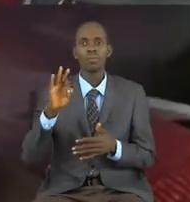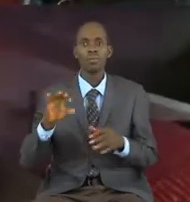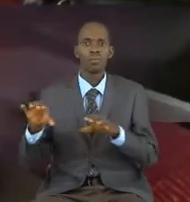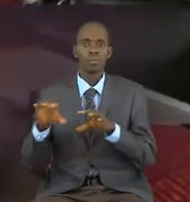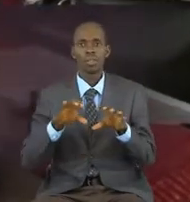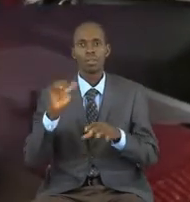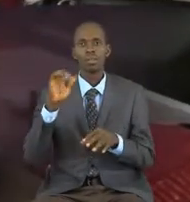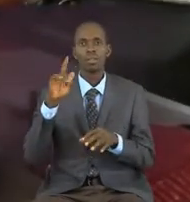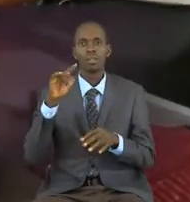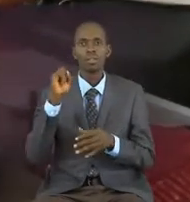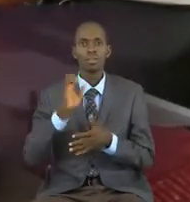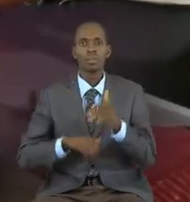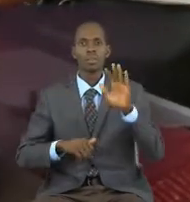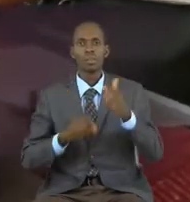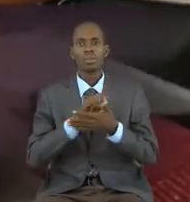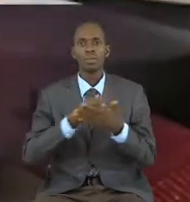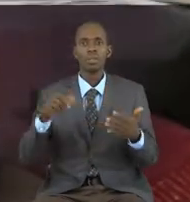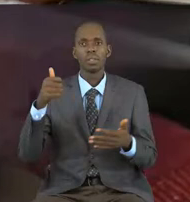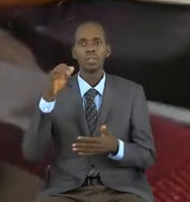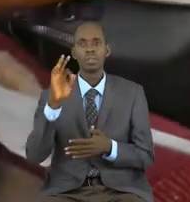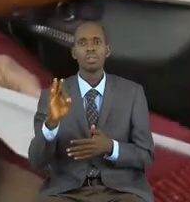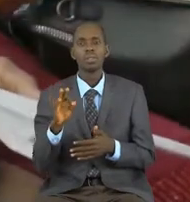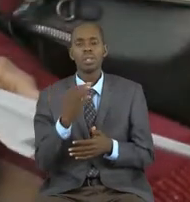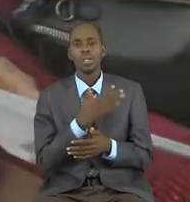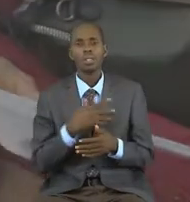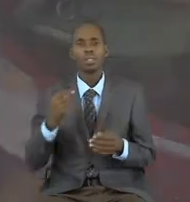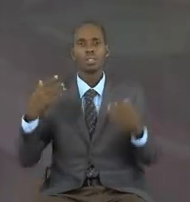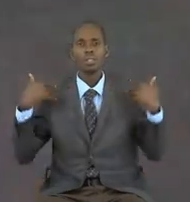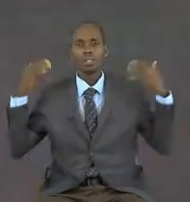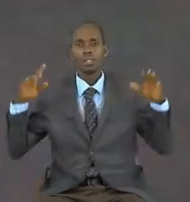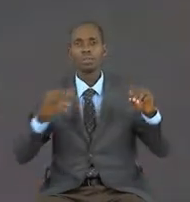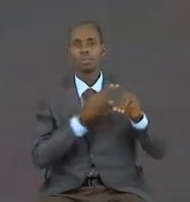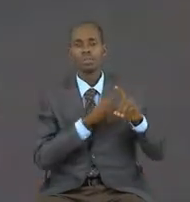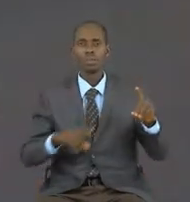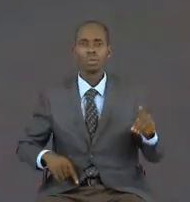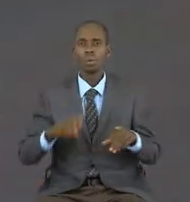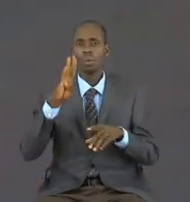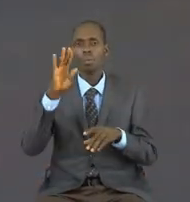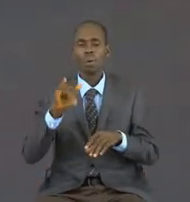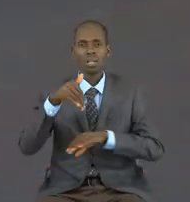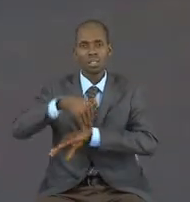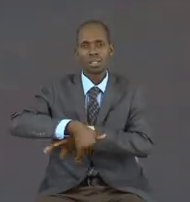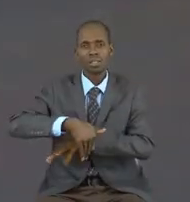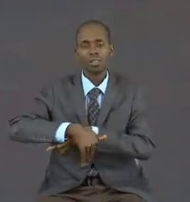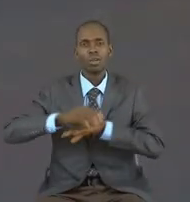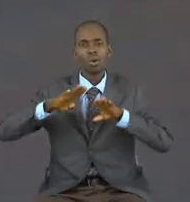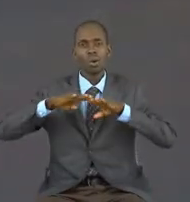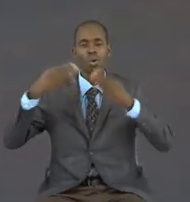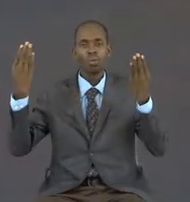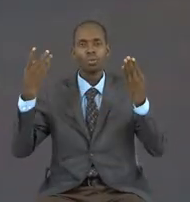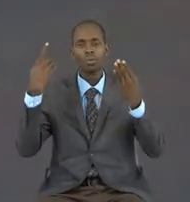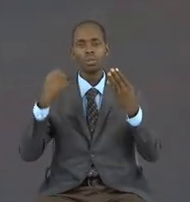verse 19, but the angel of the Lord by night opened the prison